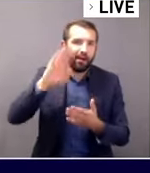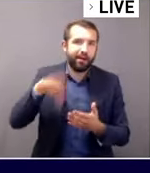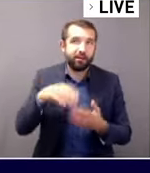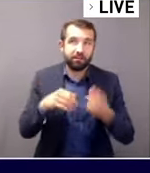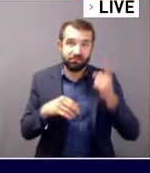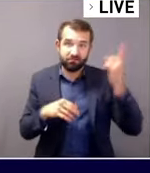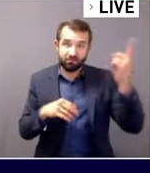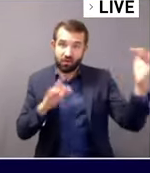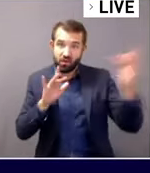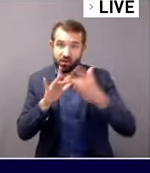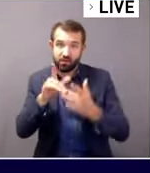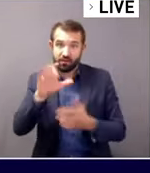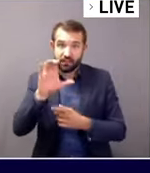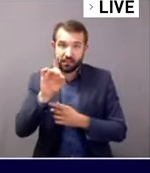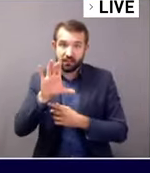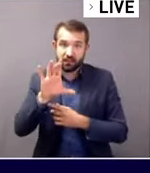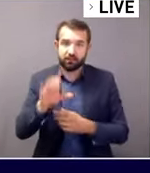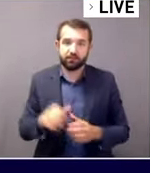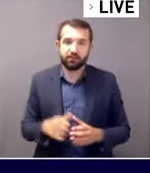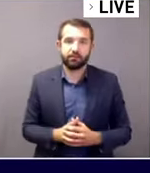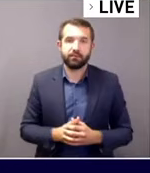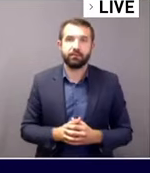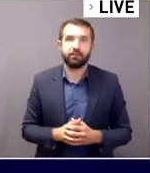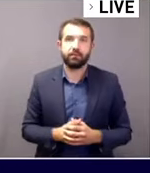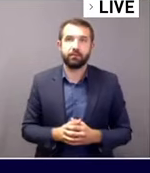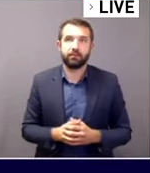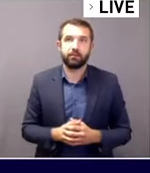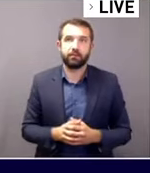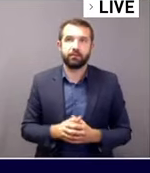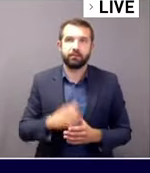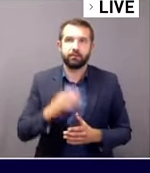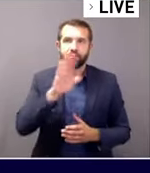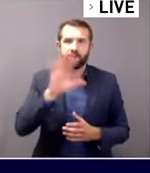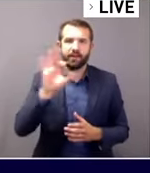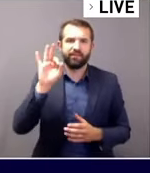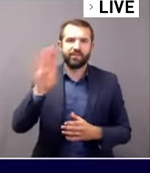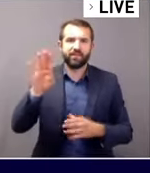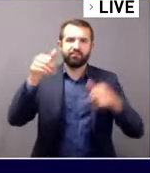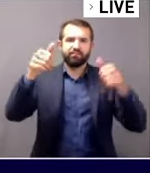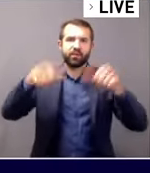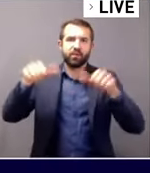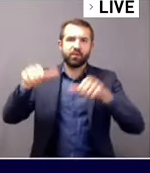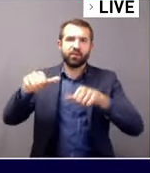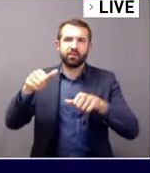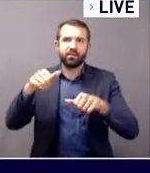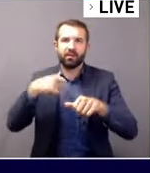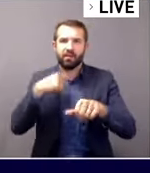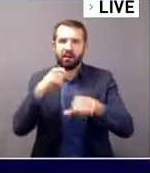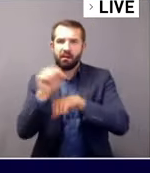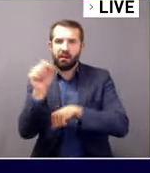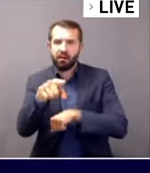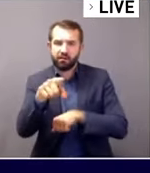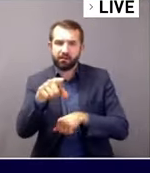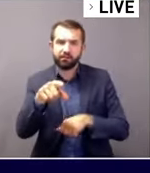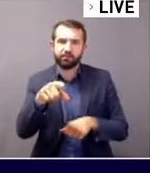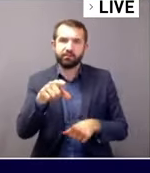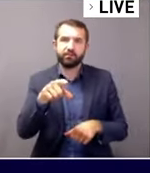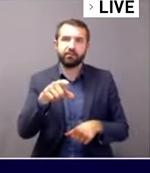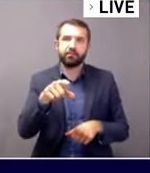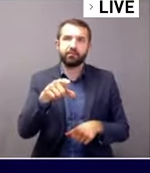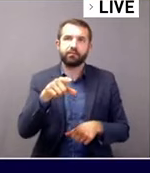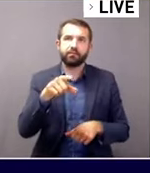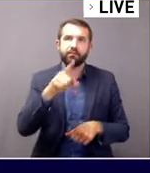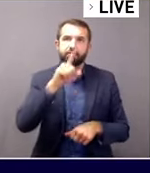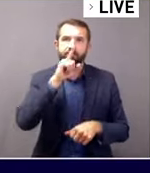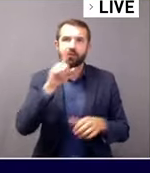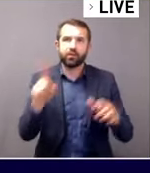also that on the Facebook post, their response to one of the questions was the employee hasn't worked there in a week. Can you give